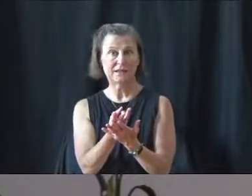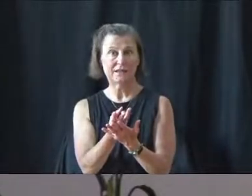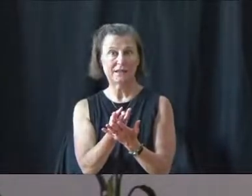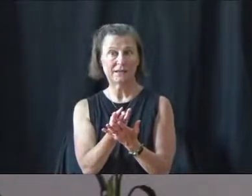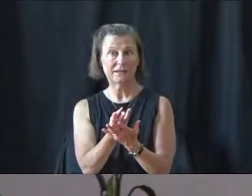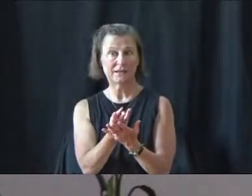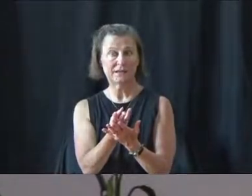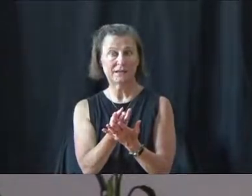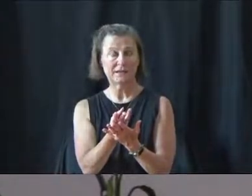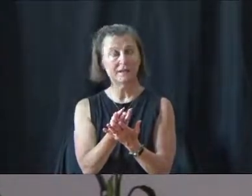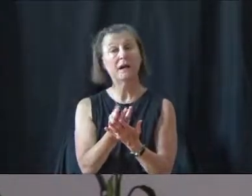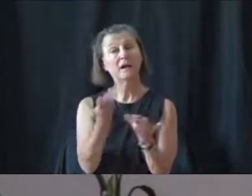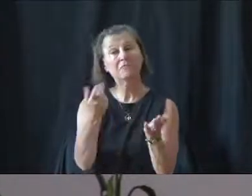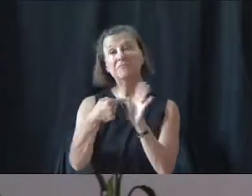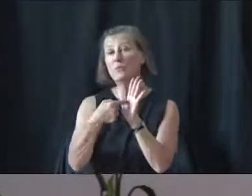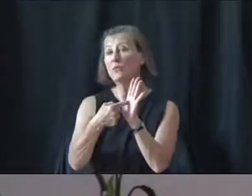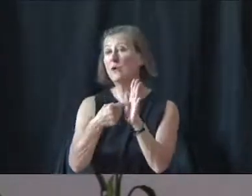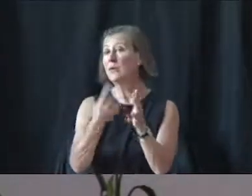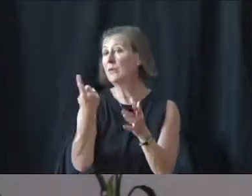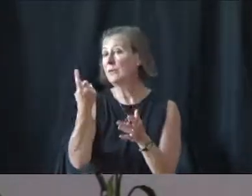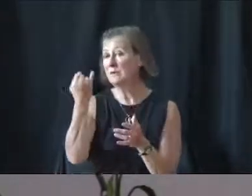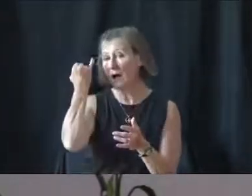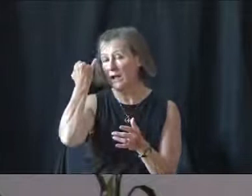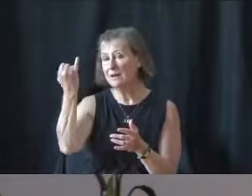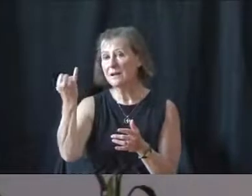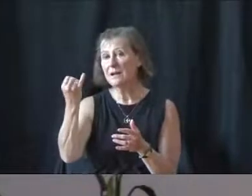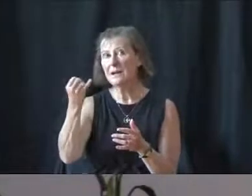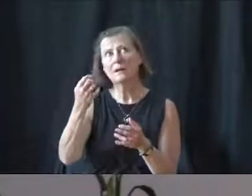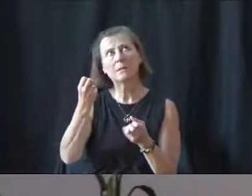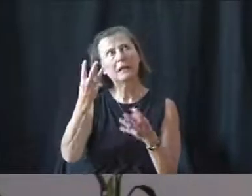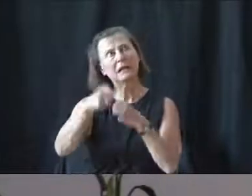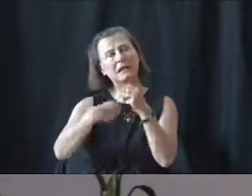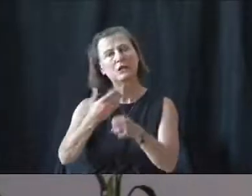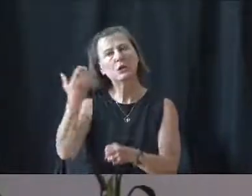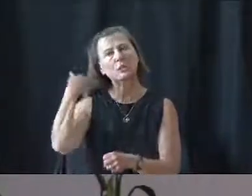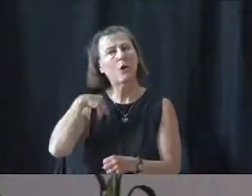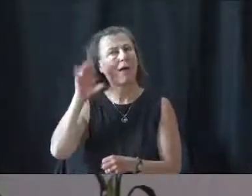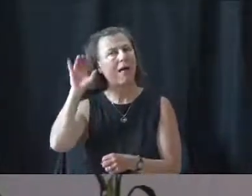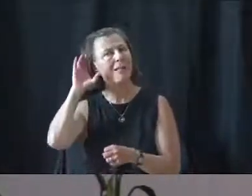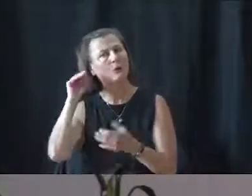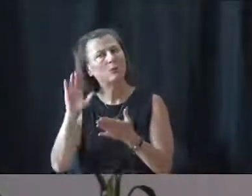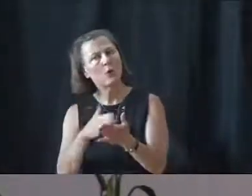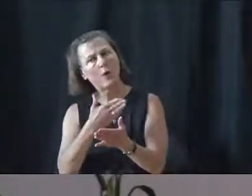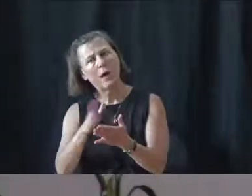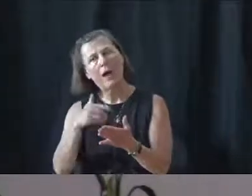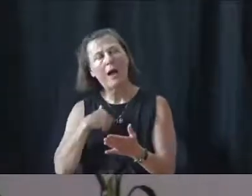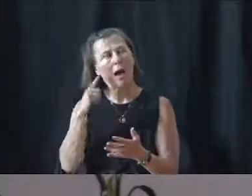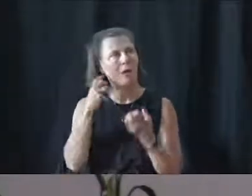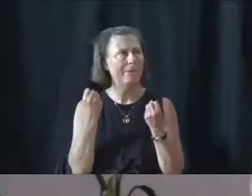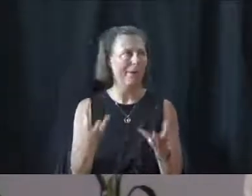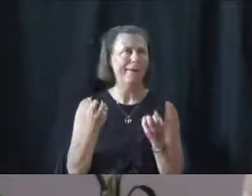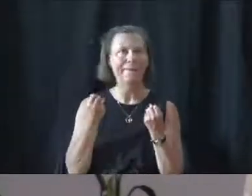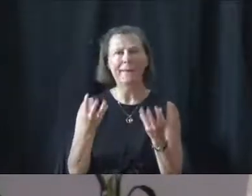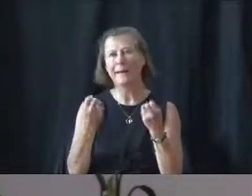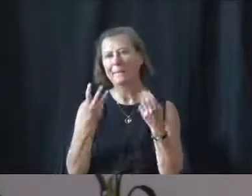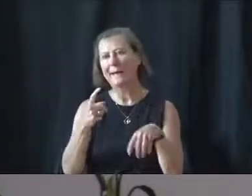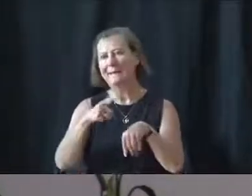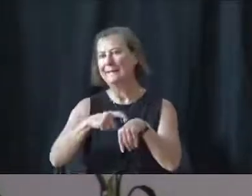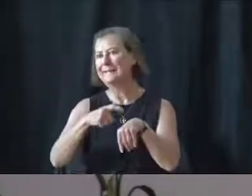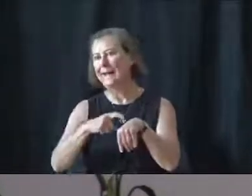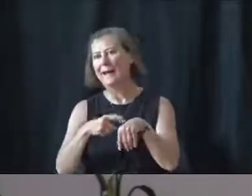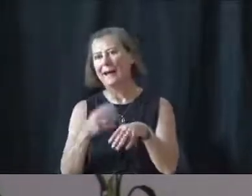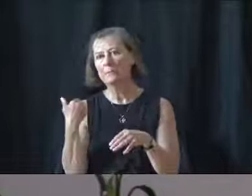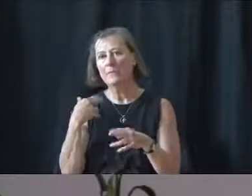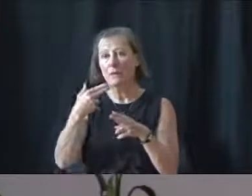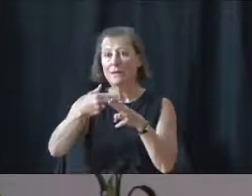By way of illustration, I remember one time years ago listening to a song that I'd heard many, many times before. It happened